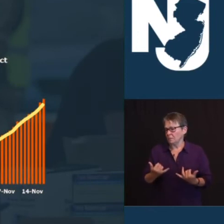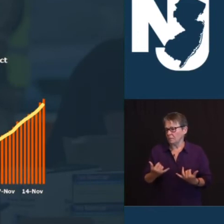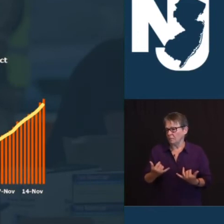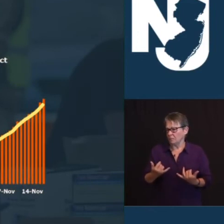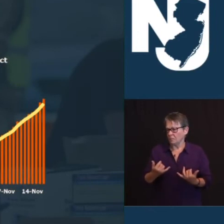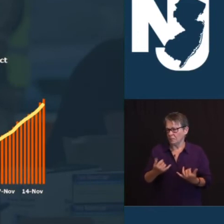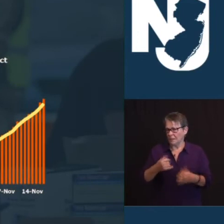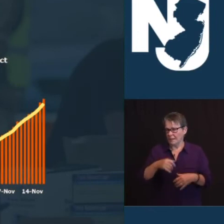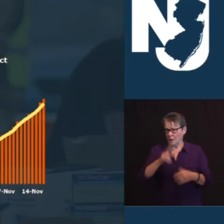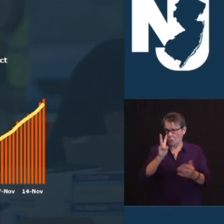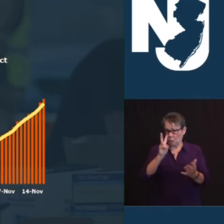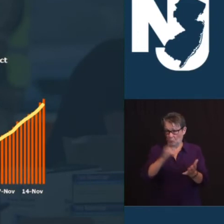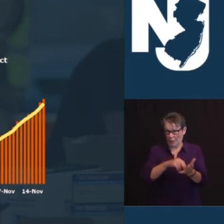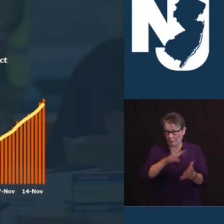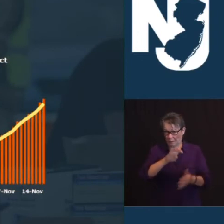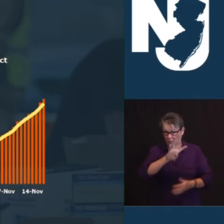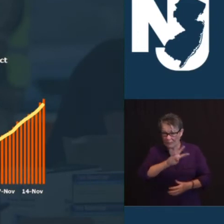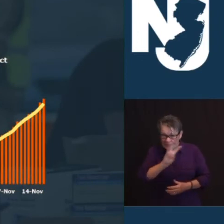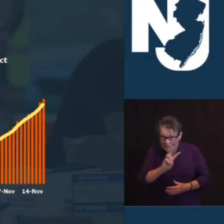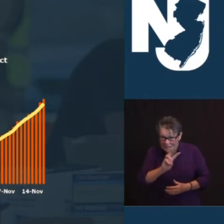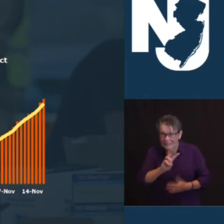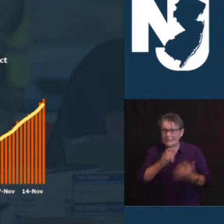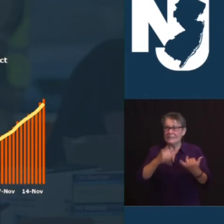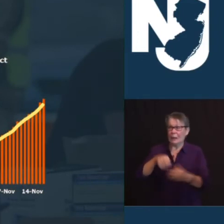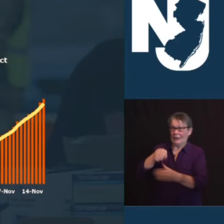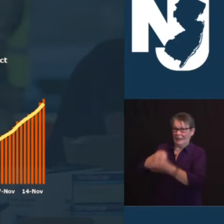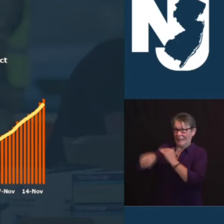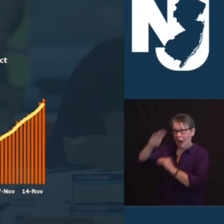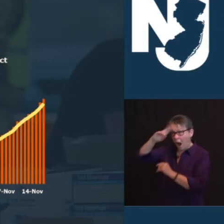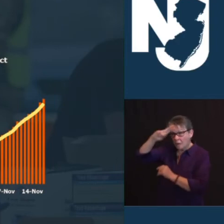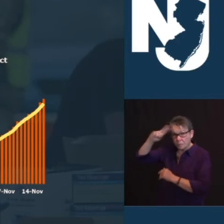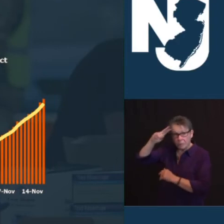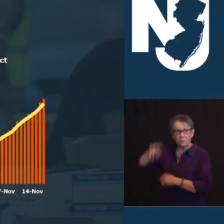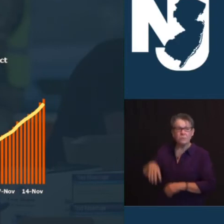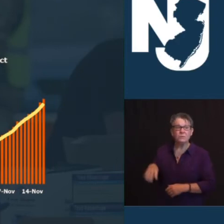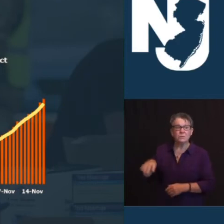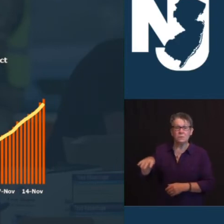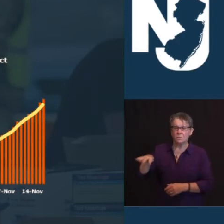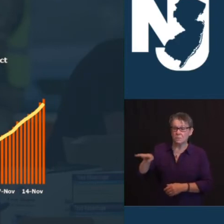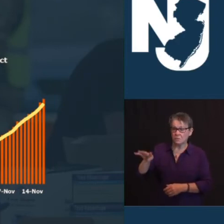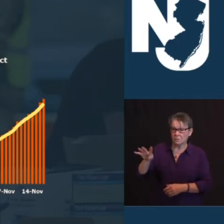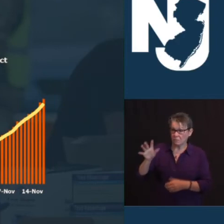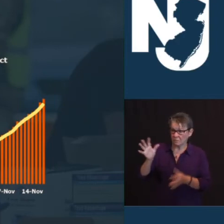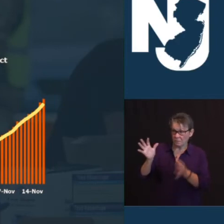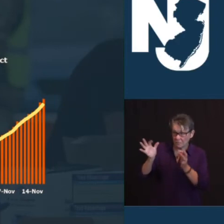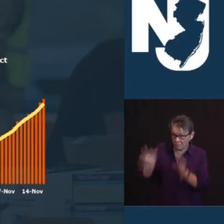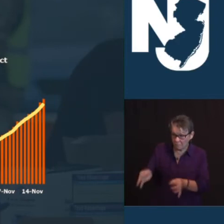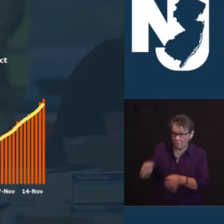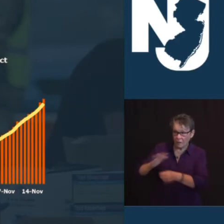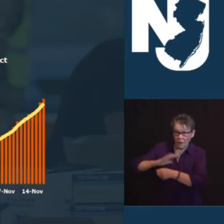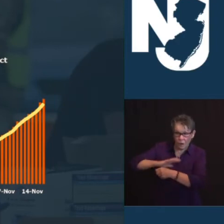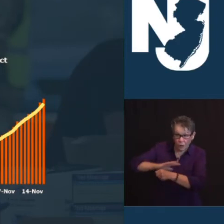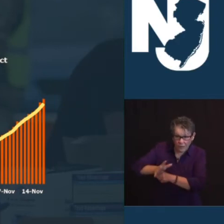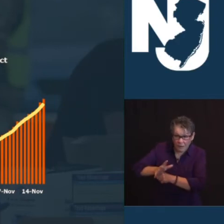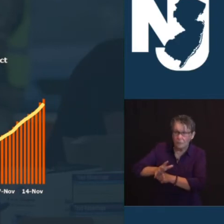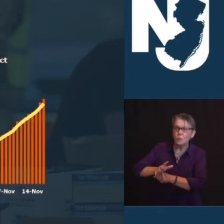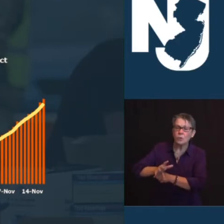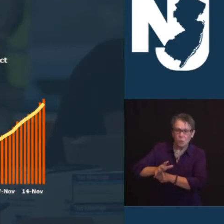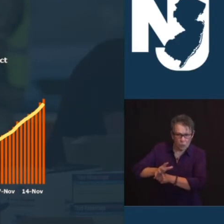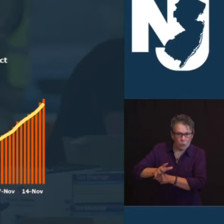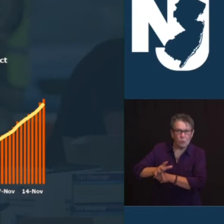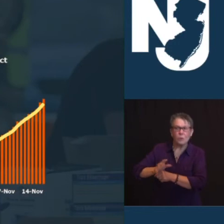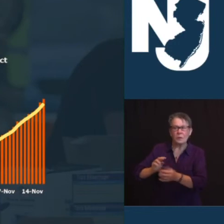2,446 patients, Judy, the number of confirmed as a percentage of the total in the hospital has gone up dramatically over the past month